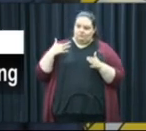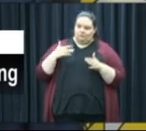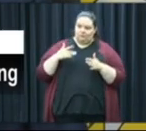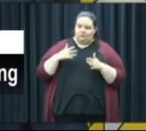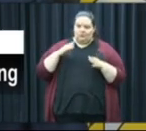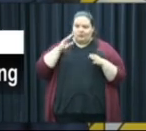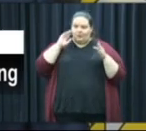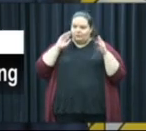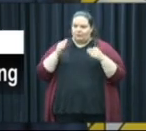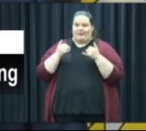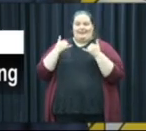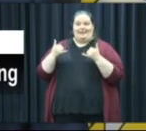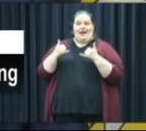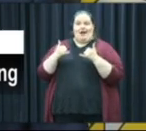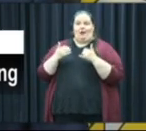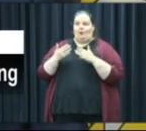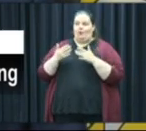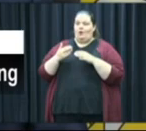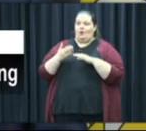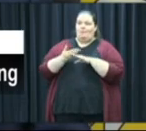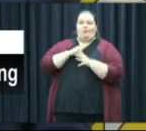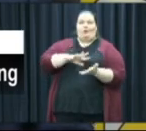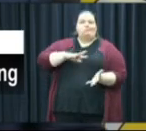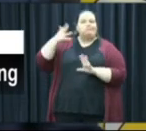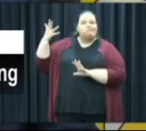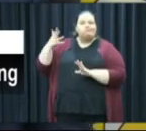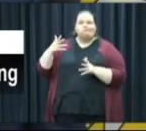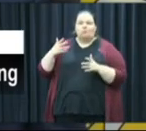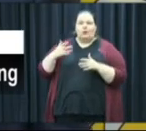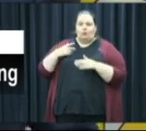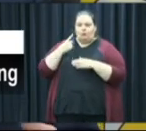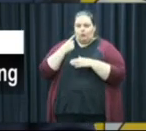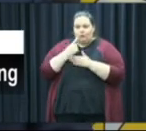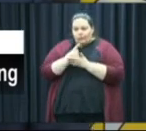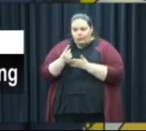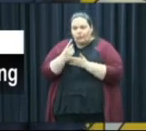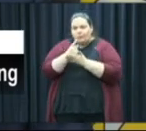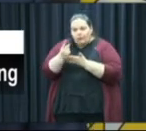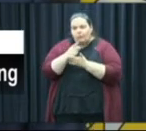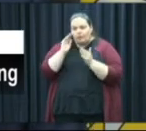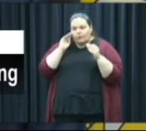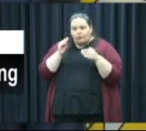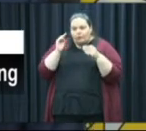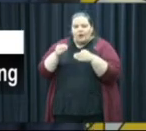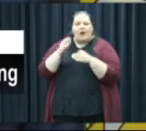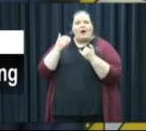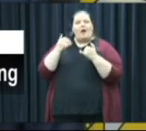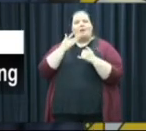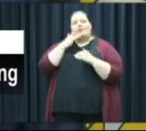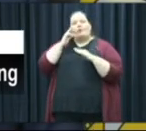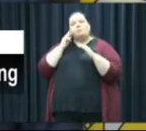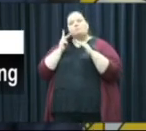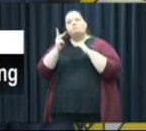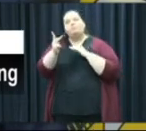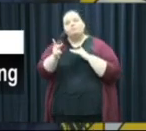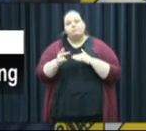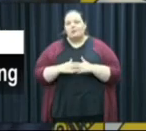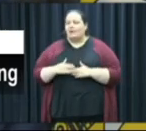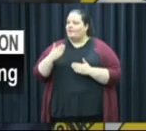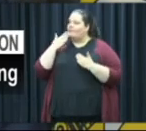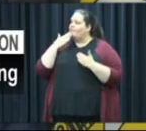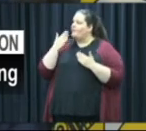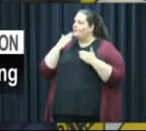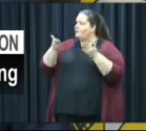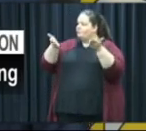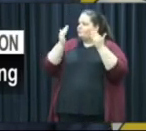it proactively rather than just try to move 1 week at a time. You know, I kind of like to think a little longer term than that. Thank you, Will you turn Premier. them